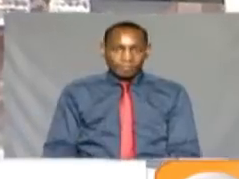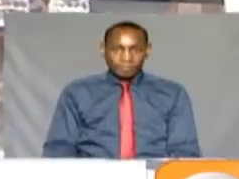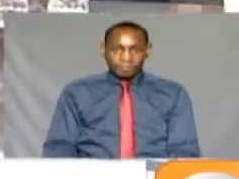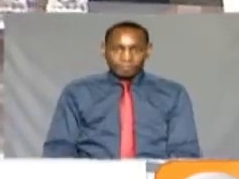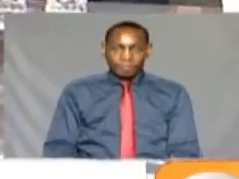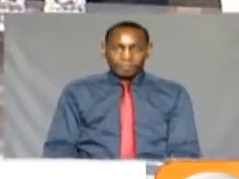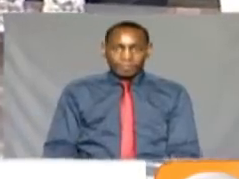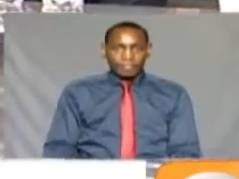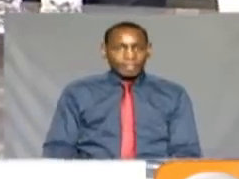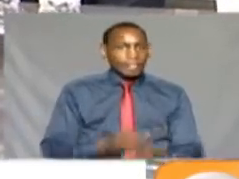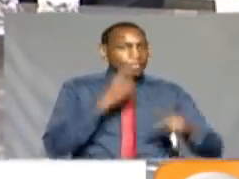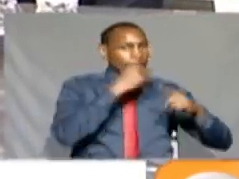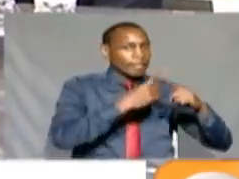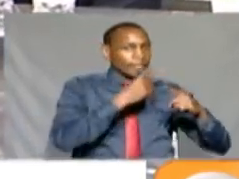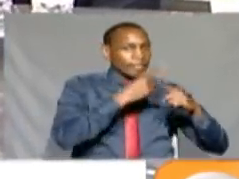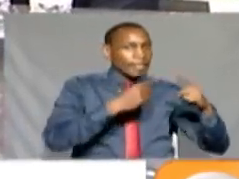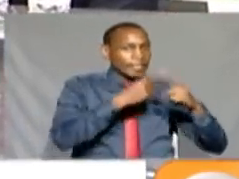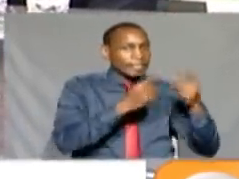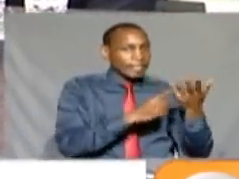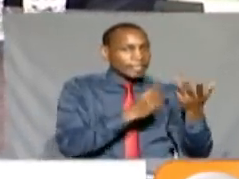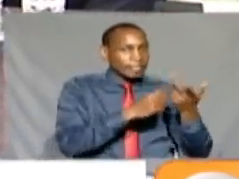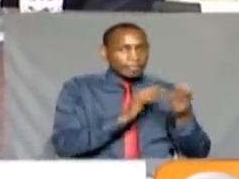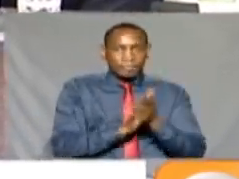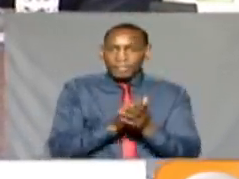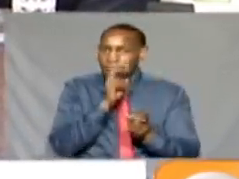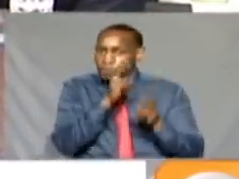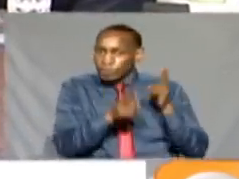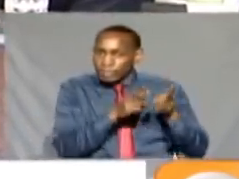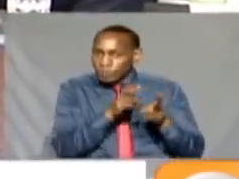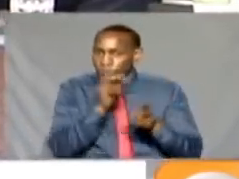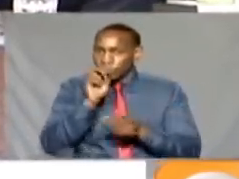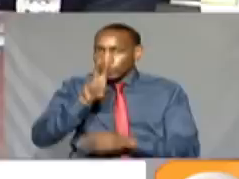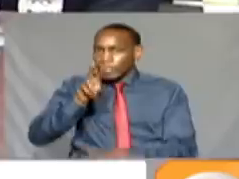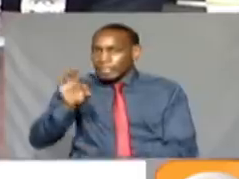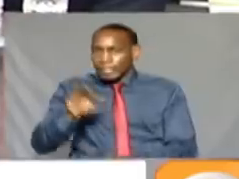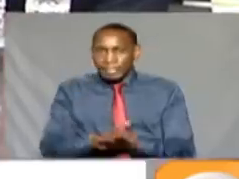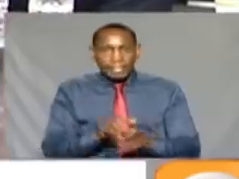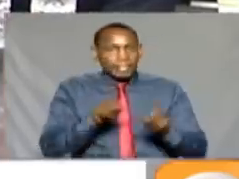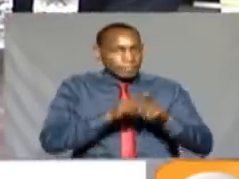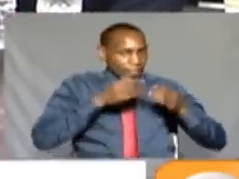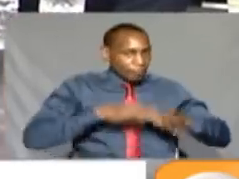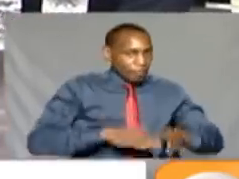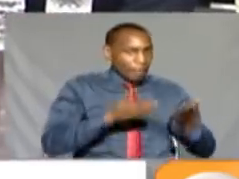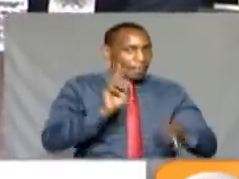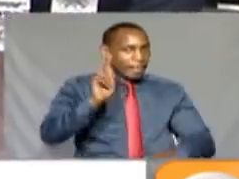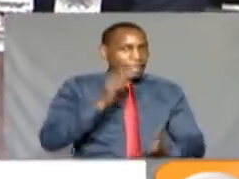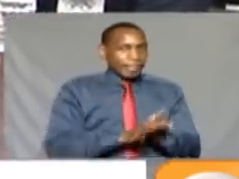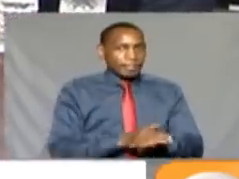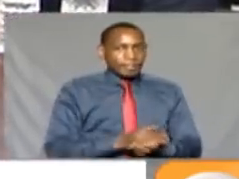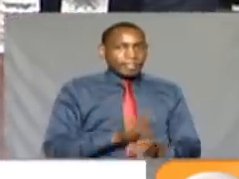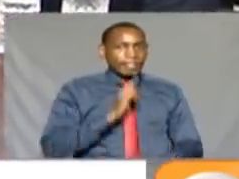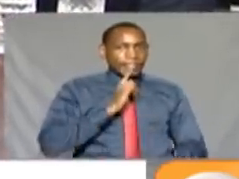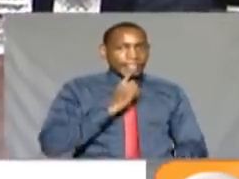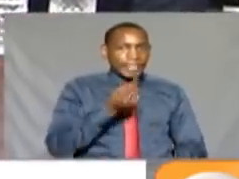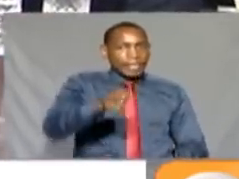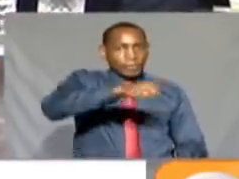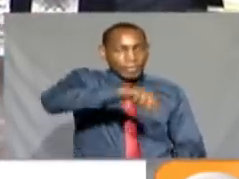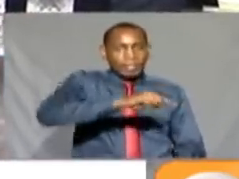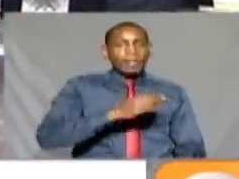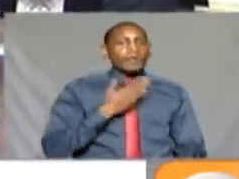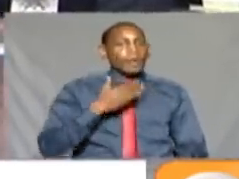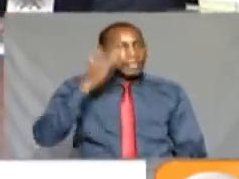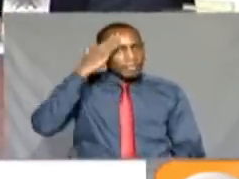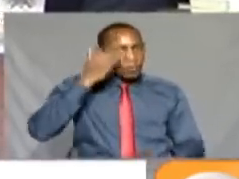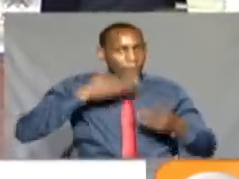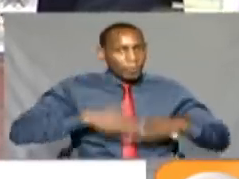umetoka far. How many years? Umetoka far. At least 22, 23. Mm. And Jeff, were you born in Kenya? Tell us, sister. Ngoja tujue, where